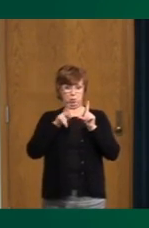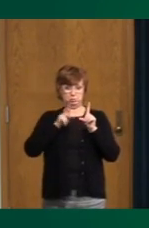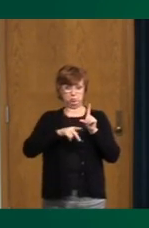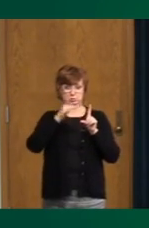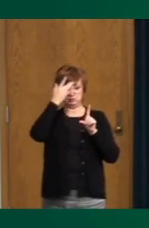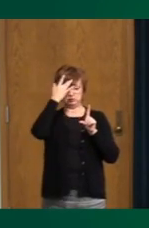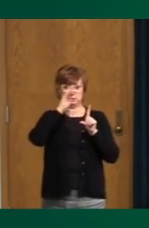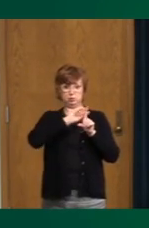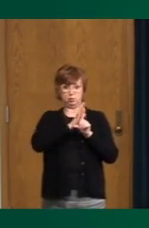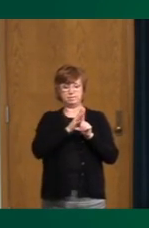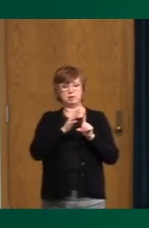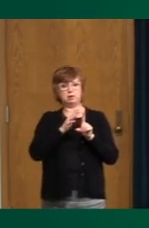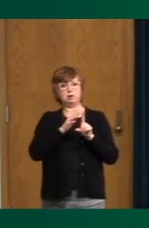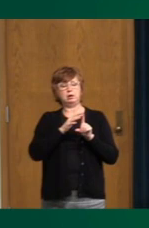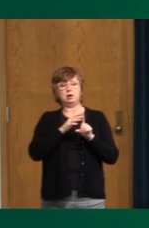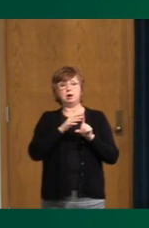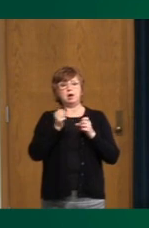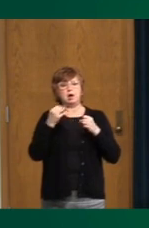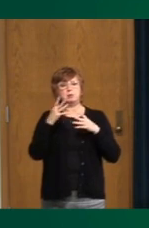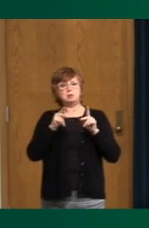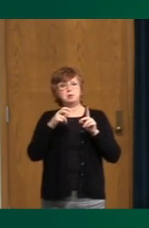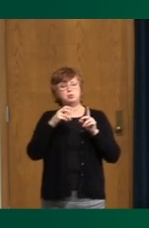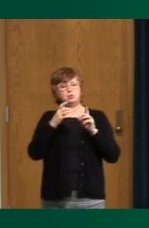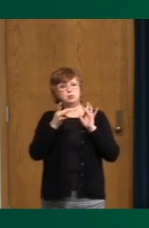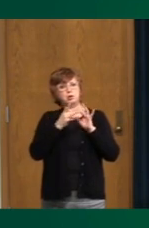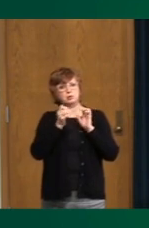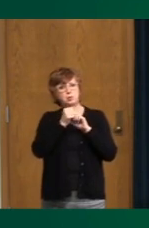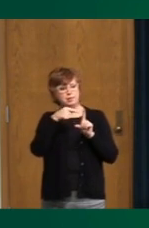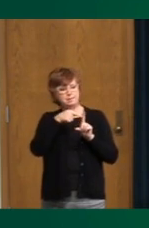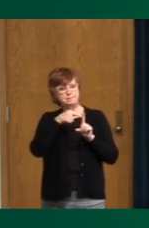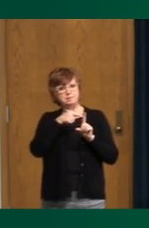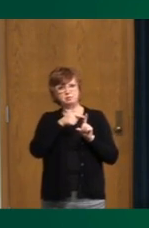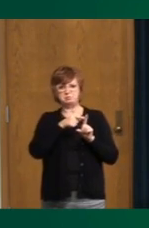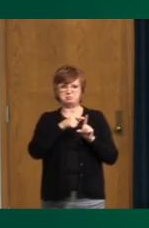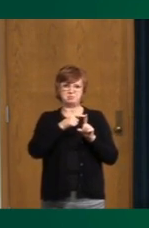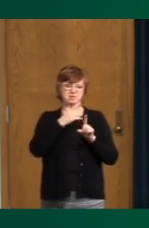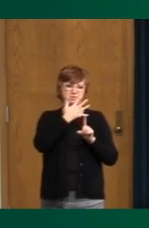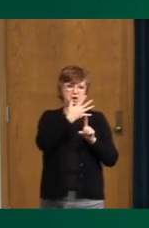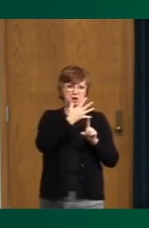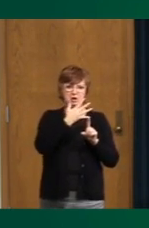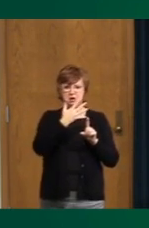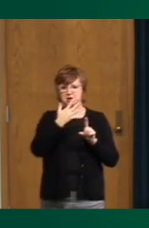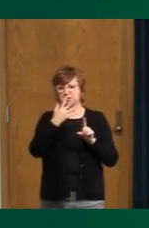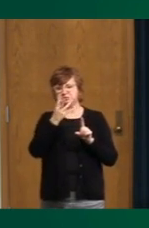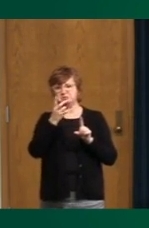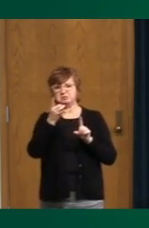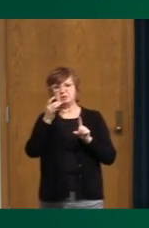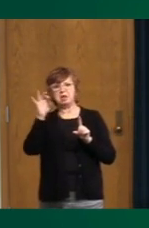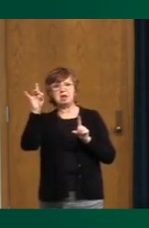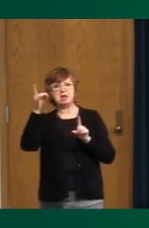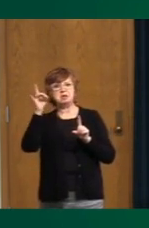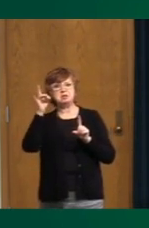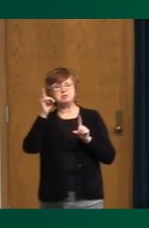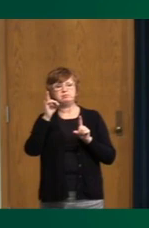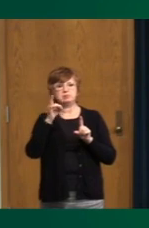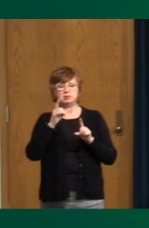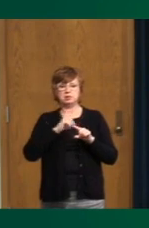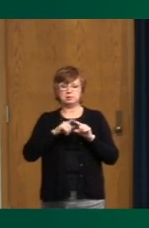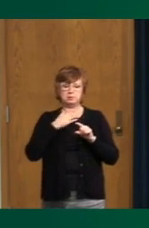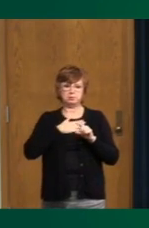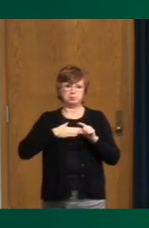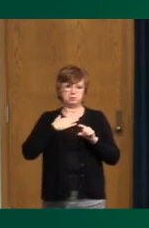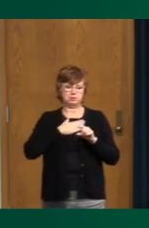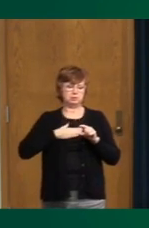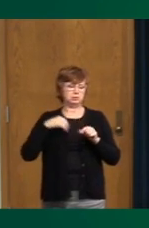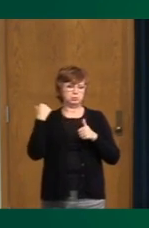So again, we need to all think about how will we isolate if we're symptomatic, even before getting a test, minimize close contacts on